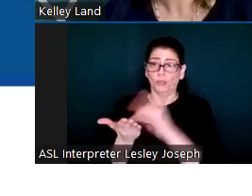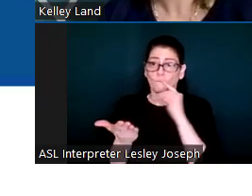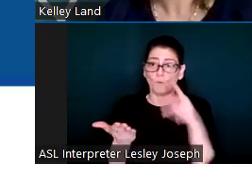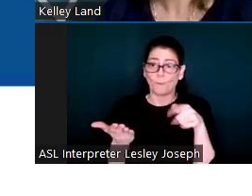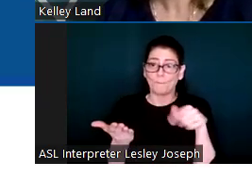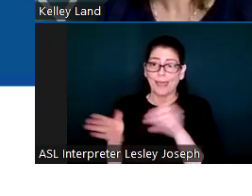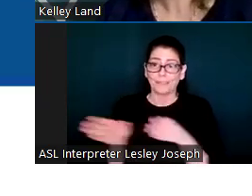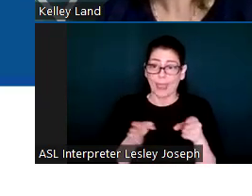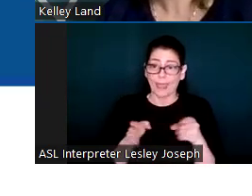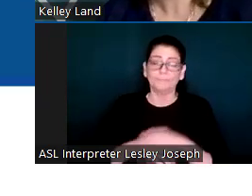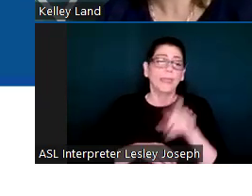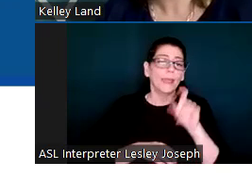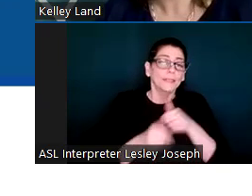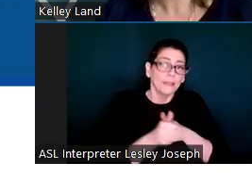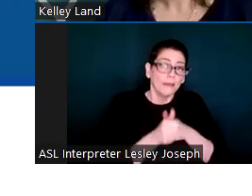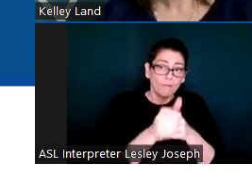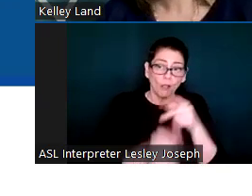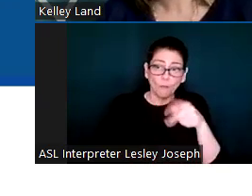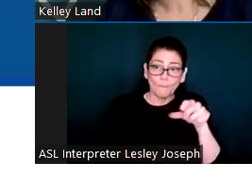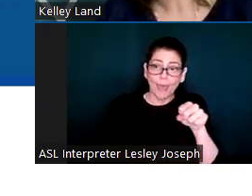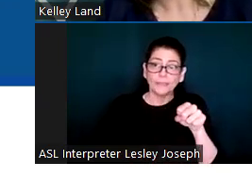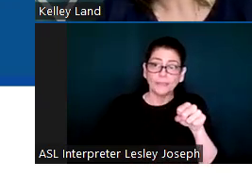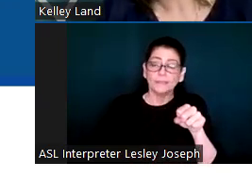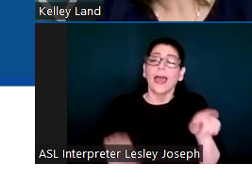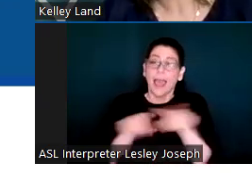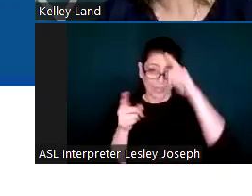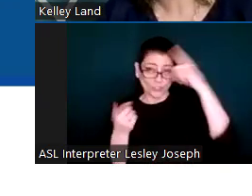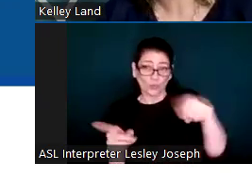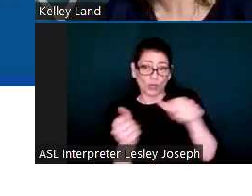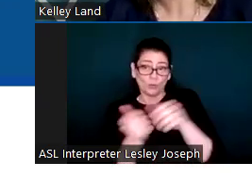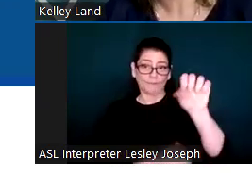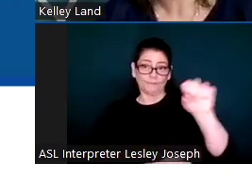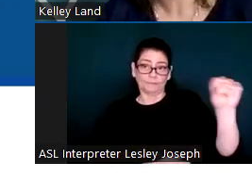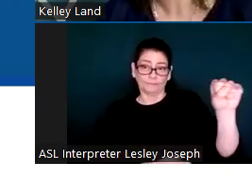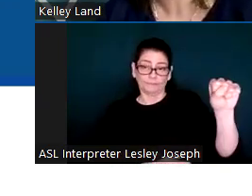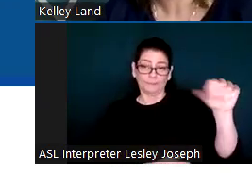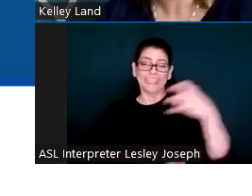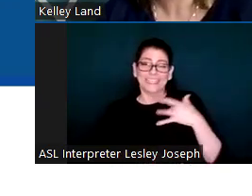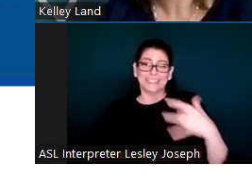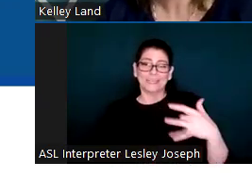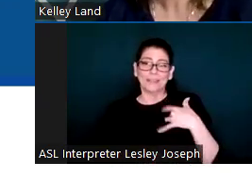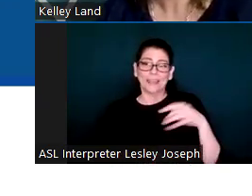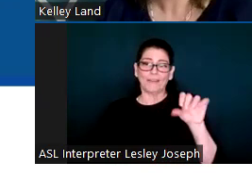as agreed with Social Security. Typically with a pass, they'll have a Social Security representative. They call it the